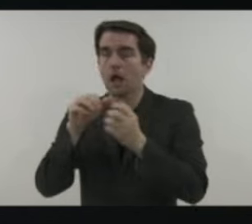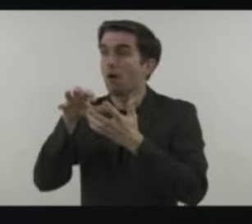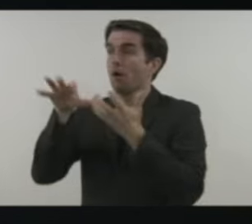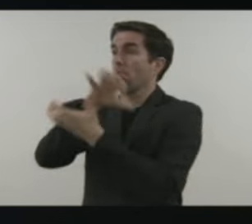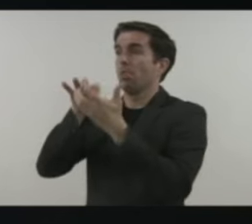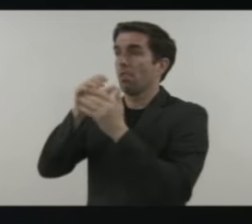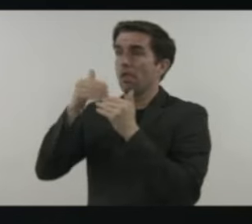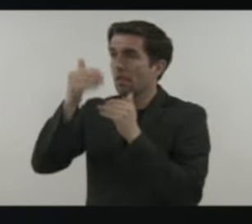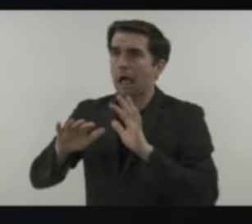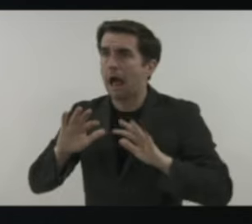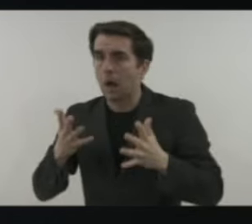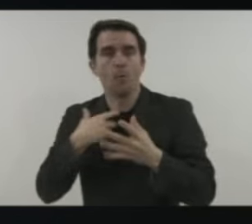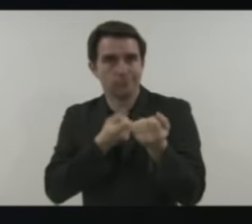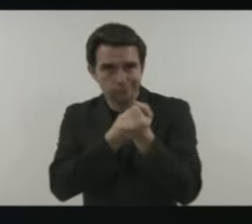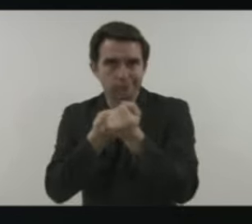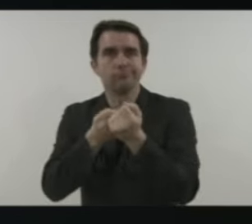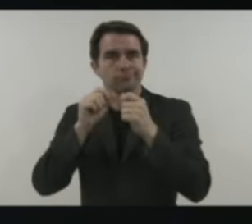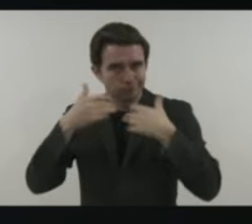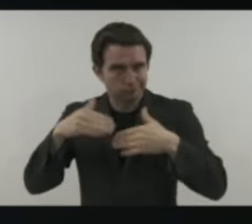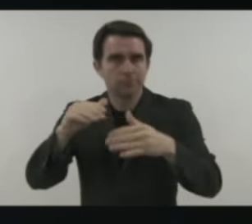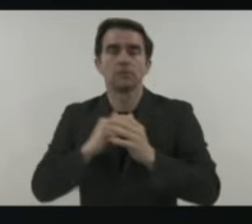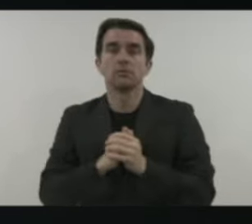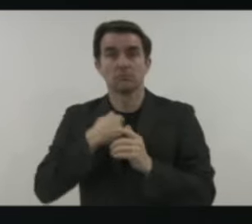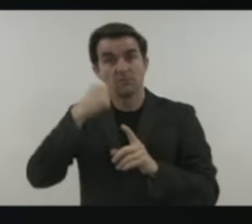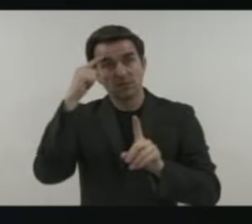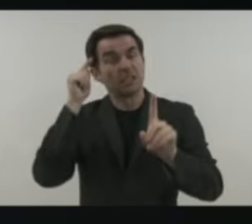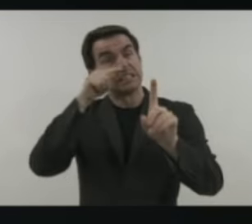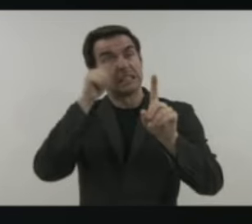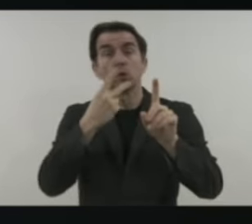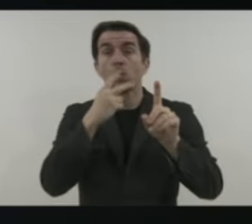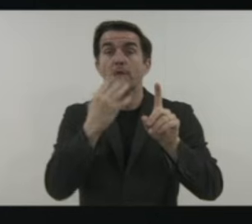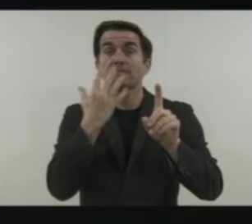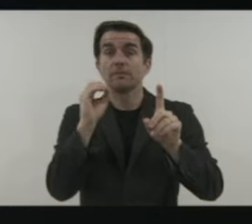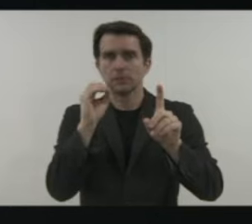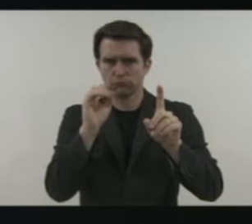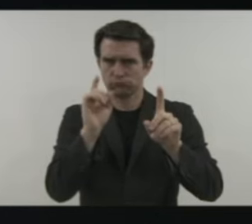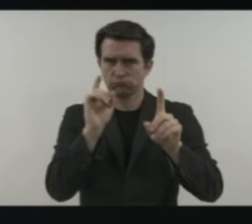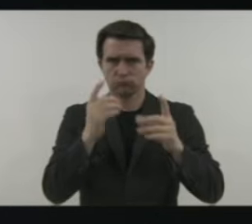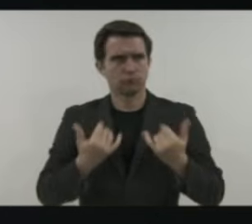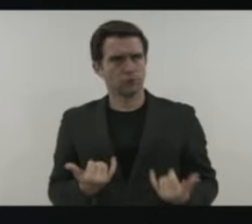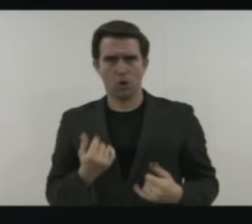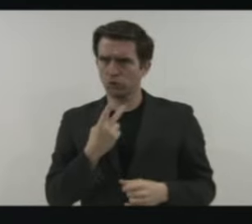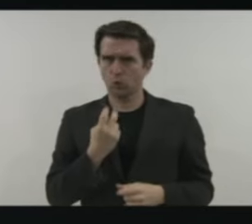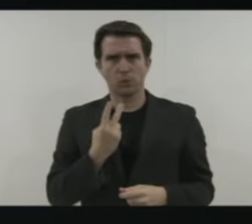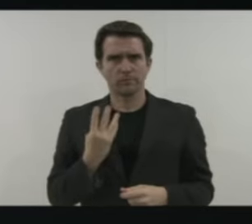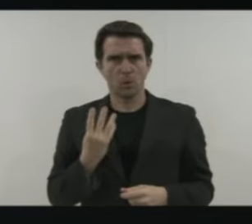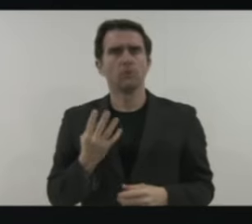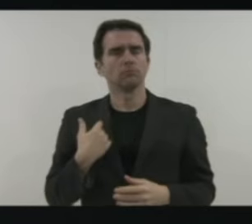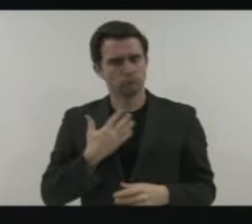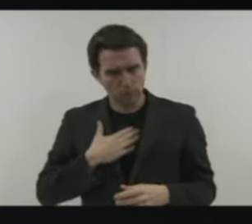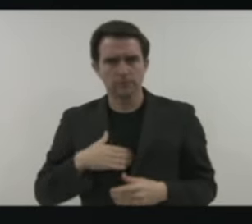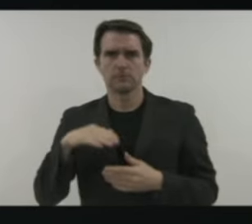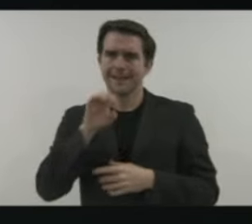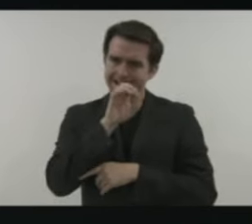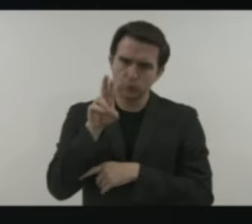2024. I am committed as ever to the EU Green Deal. Europe must and will remain a global